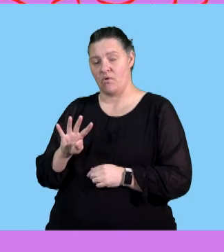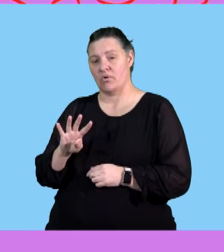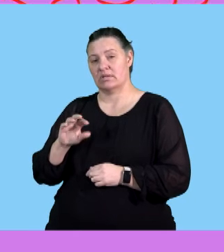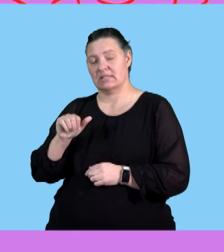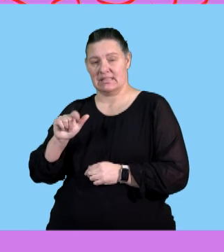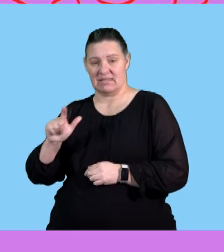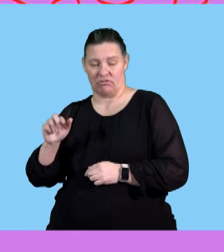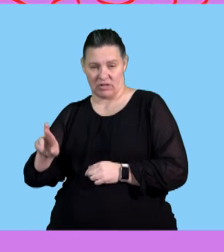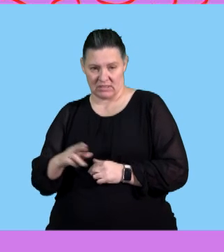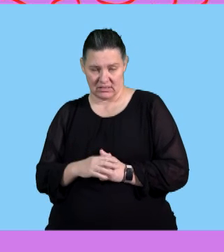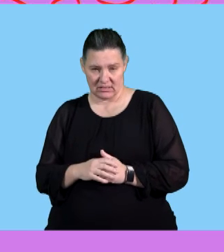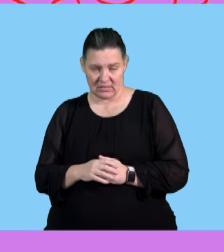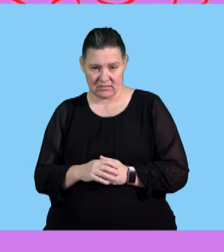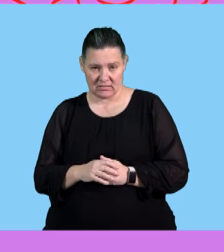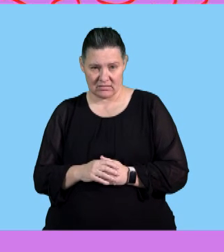of